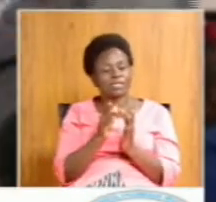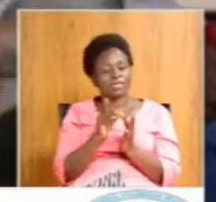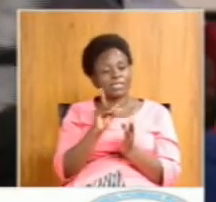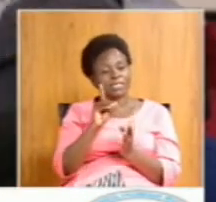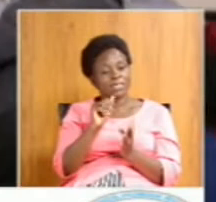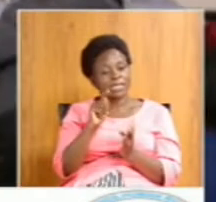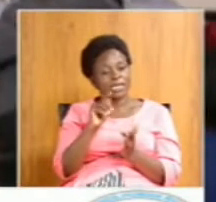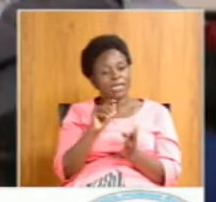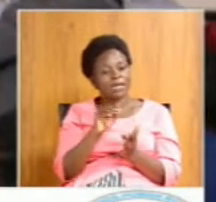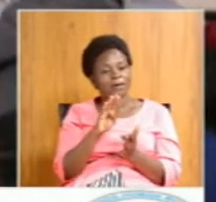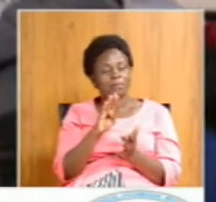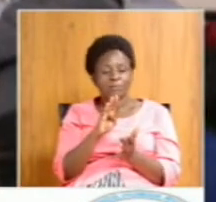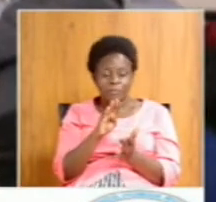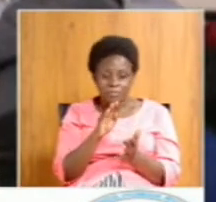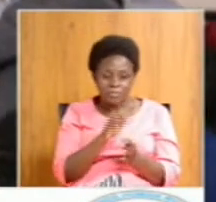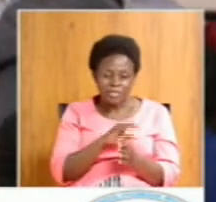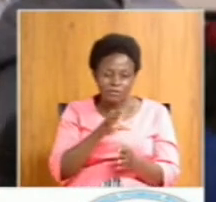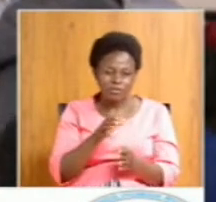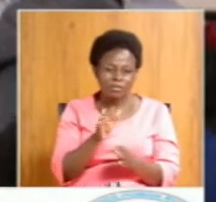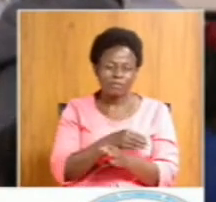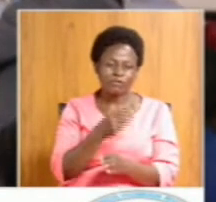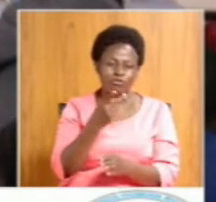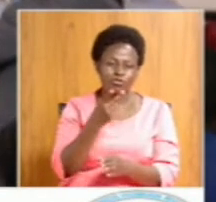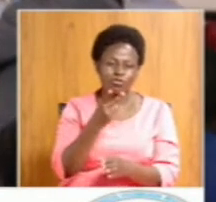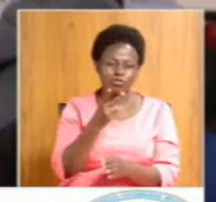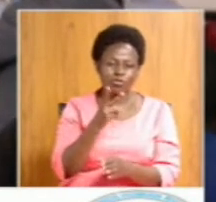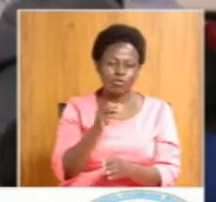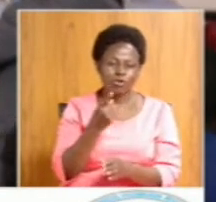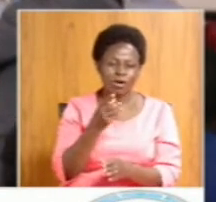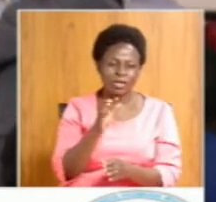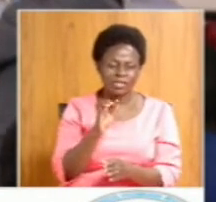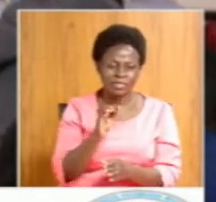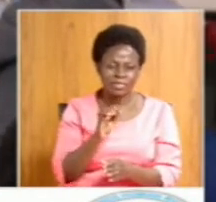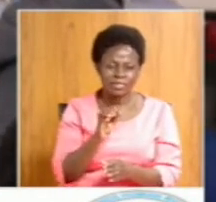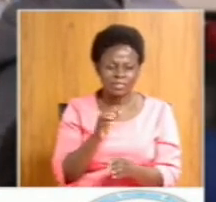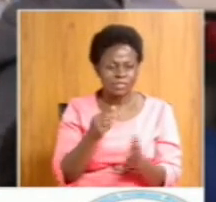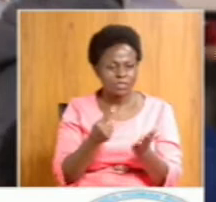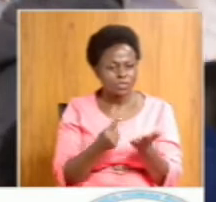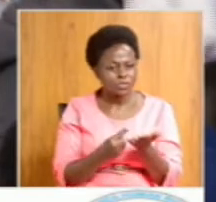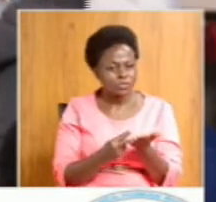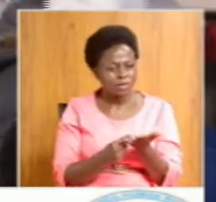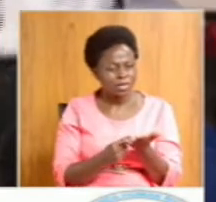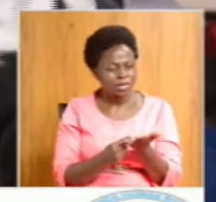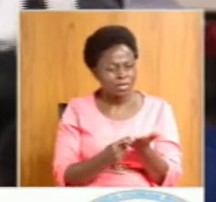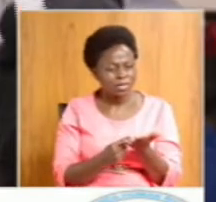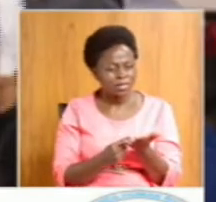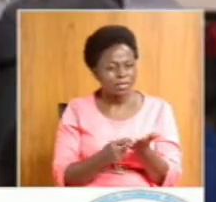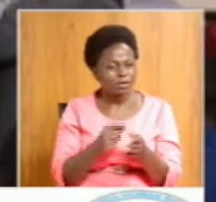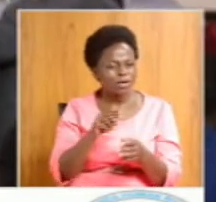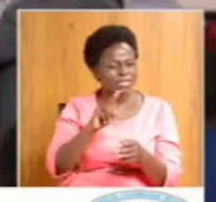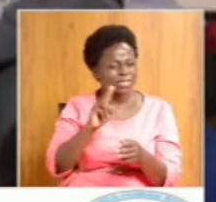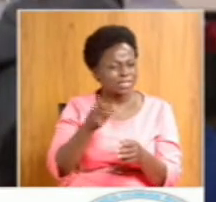within the region. Before the 2018 OTT tax, the social media tax, Uganda was the